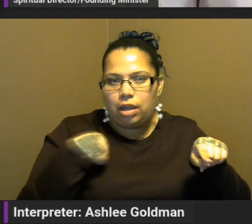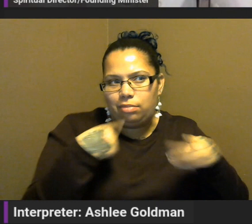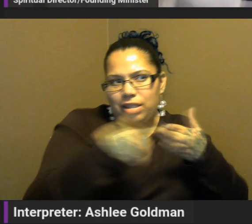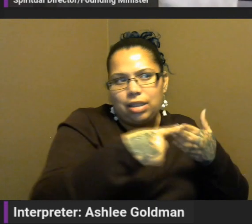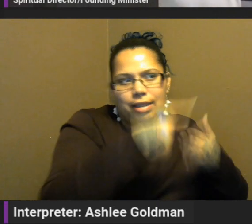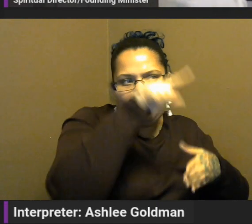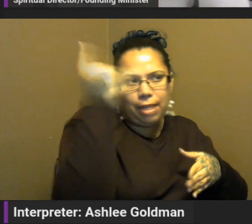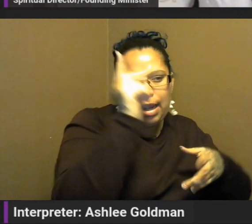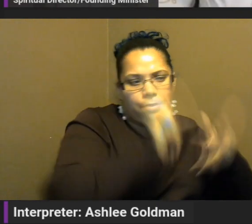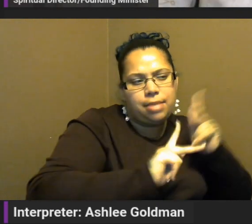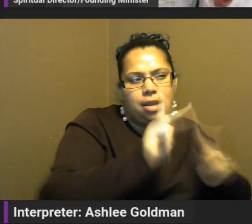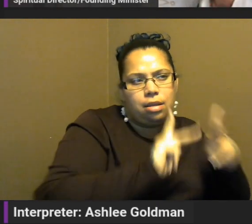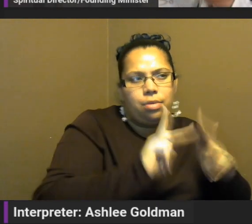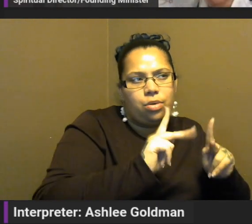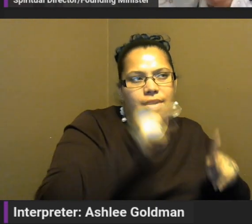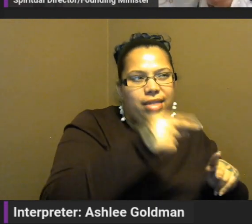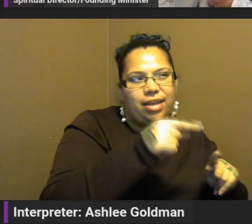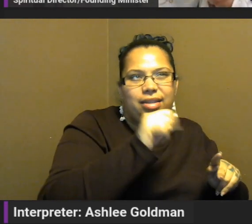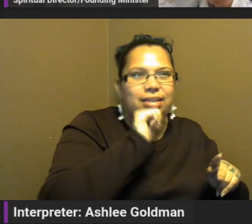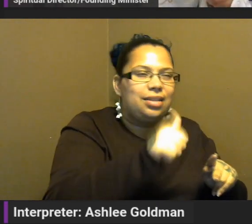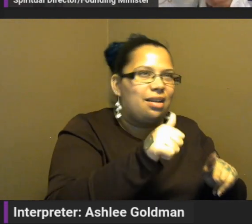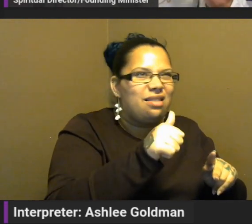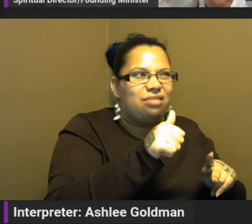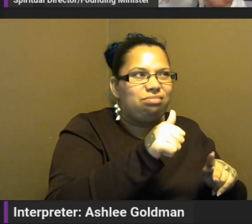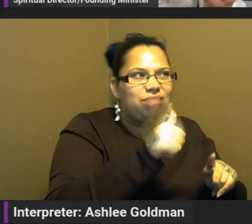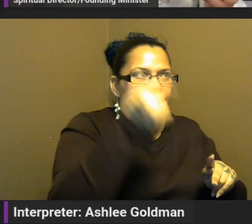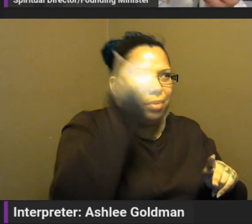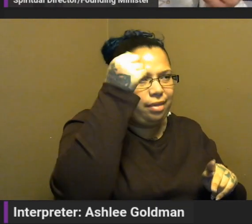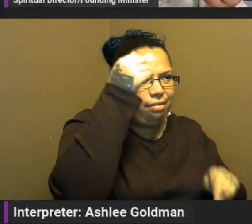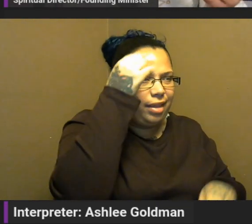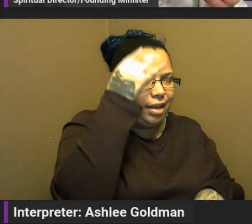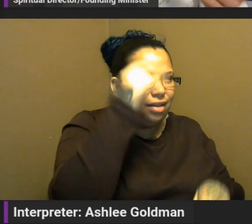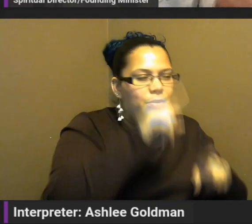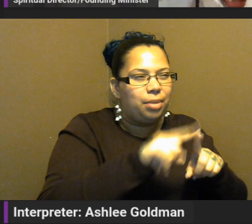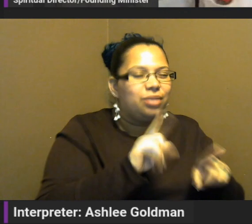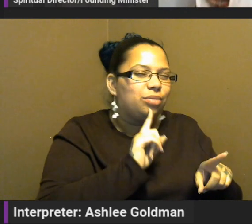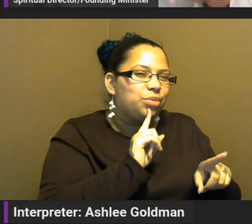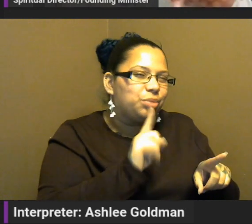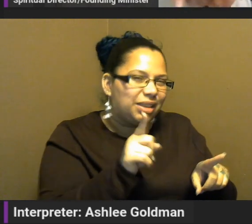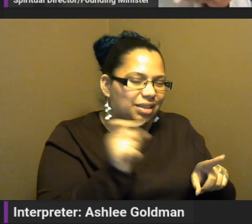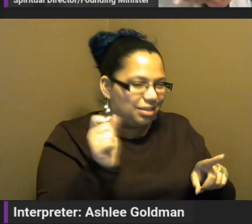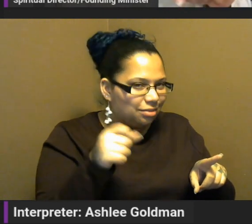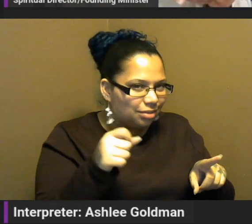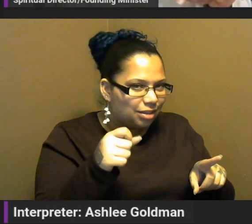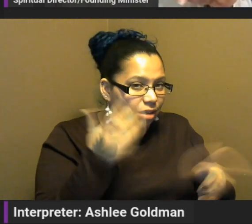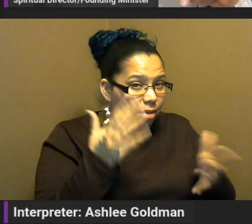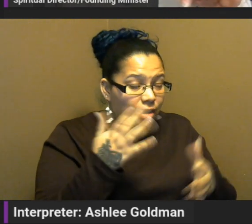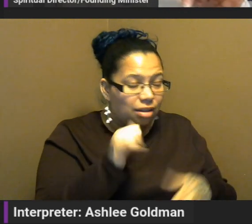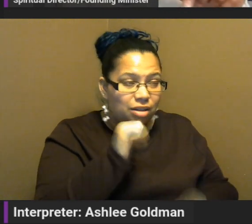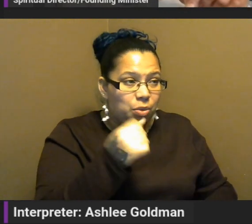people, this isn't what's in my consciousness. And yet it is. You may not realize that it